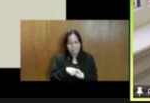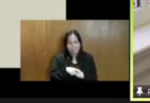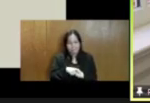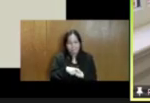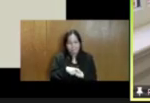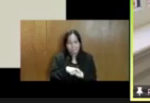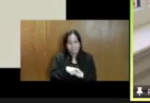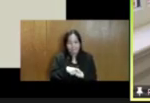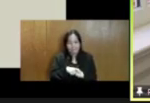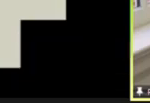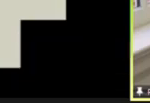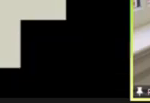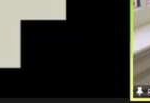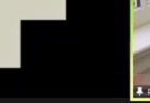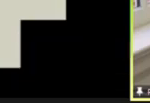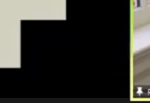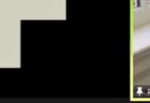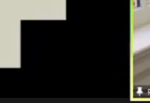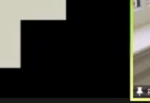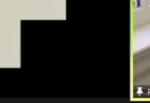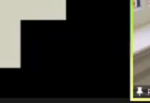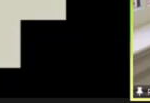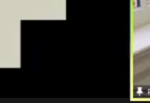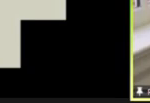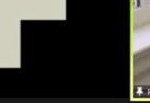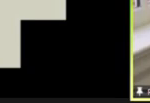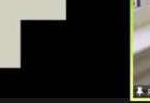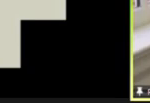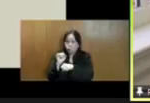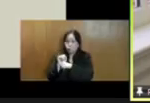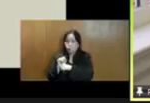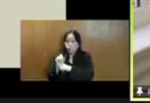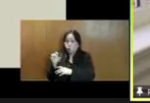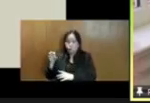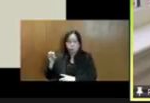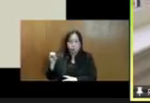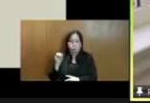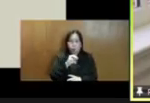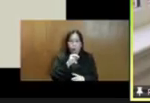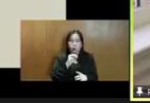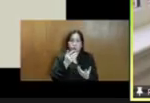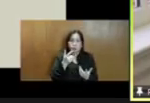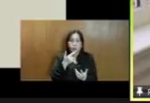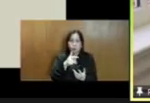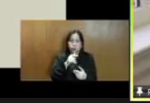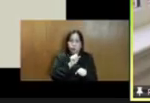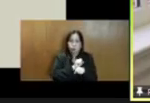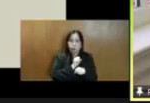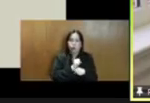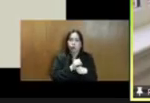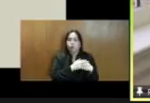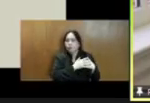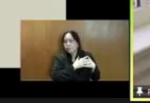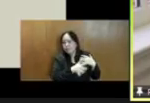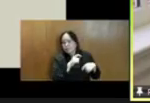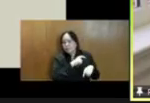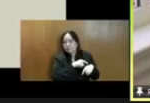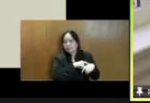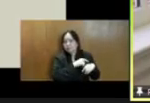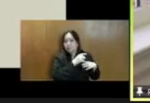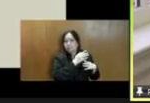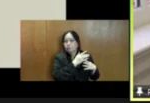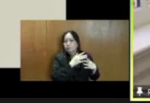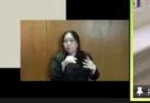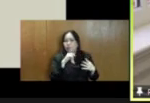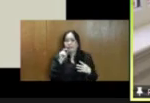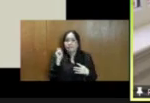maybe it's the case that workers aren't directly transitioning to the green sector, but maybe they're transitioning over time. Okay, so maybe they don't